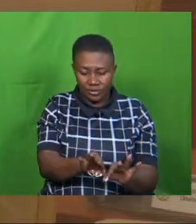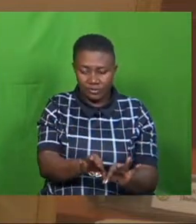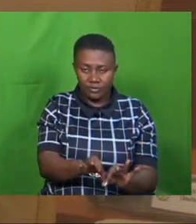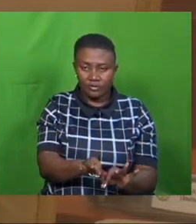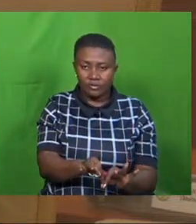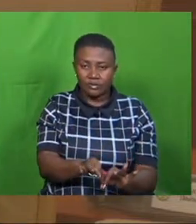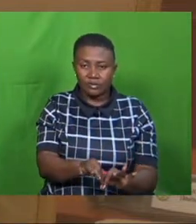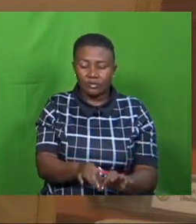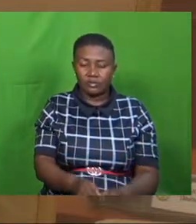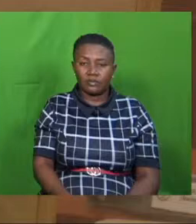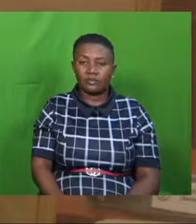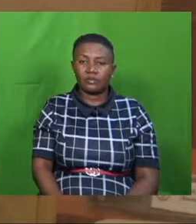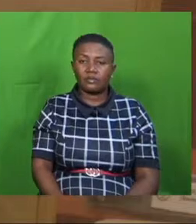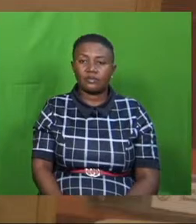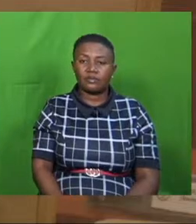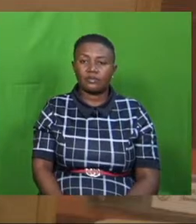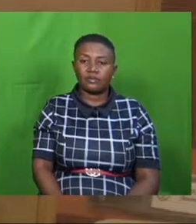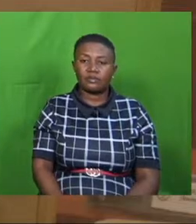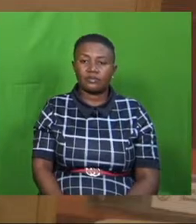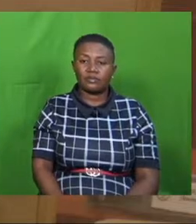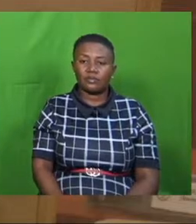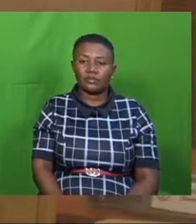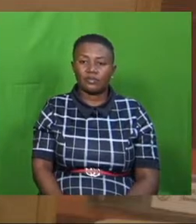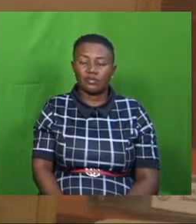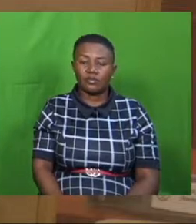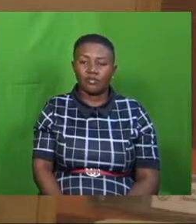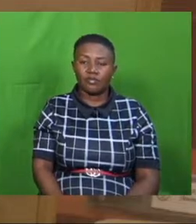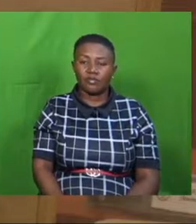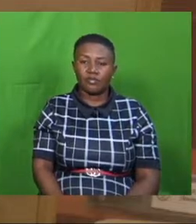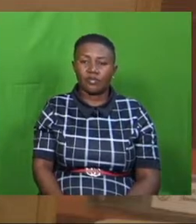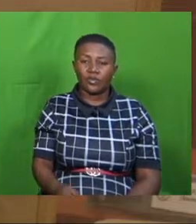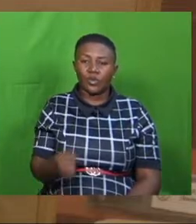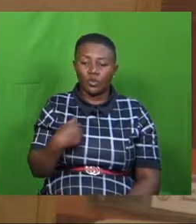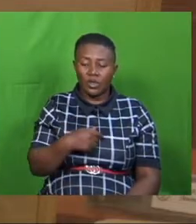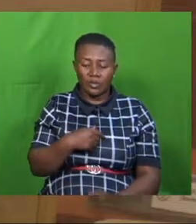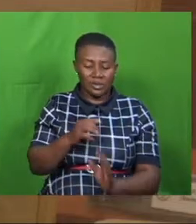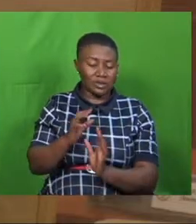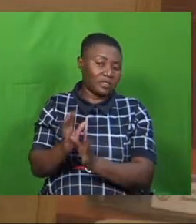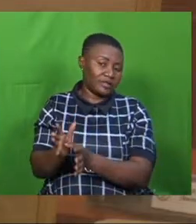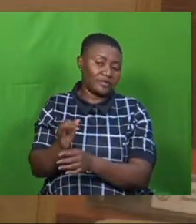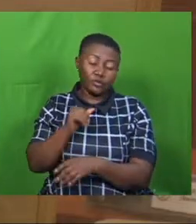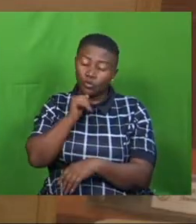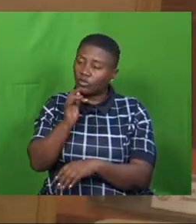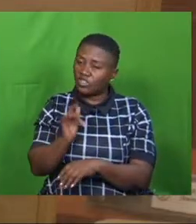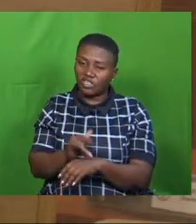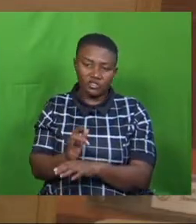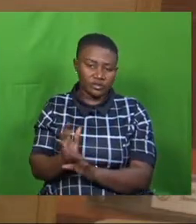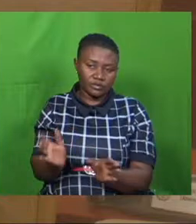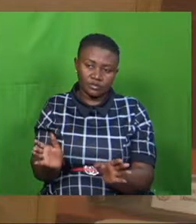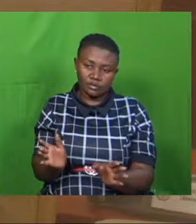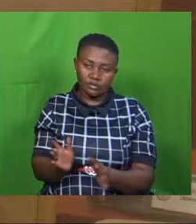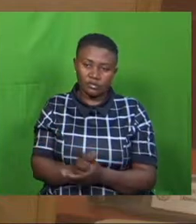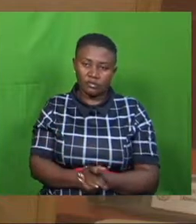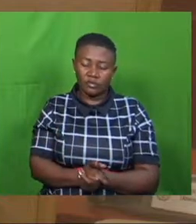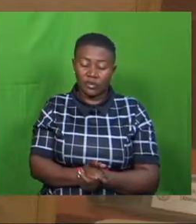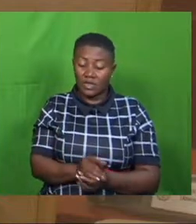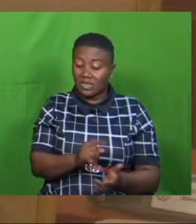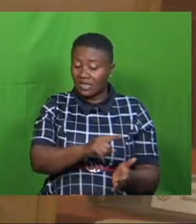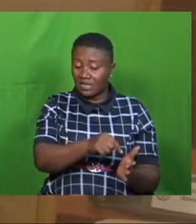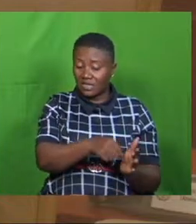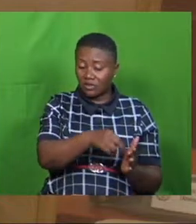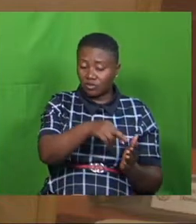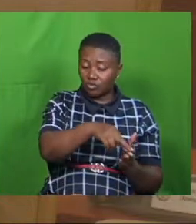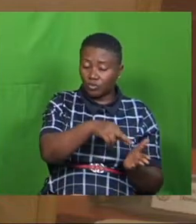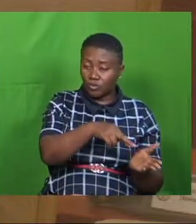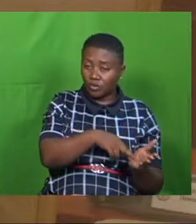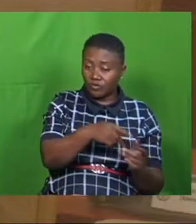contract mentioned in this paragraph, and I'll request, Mr. Speaker, that we leave it as it is. The second is that Mr. Speaker, this is a report of a committee.